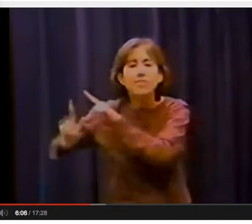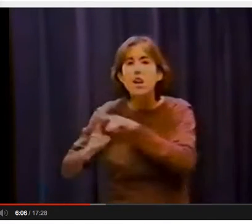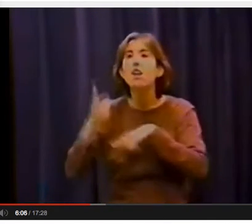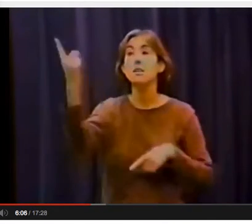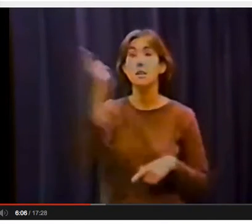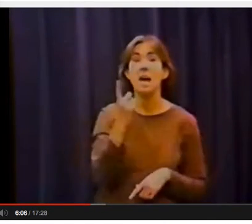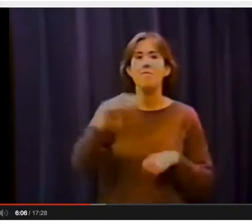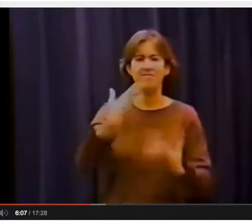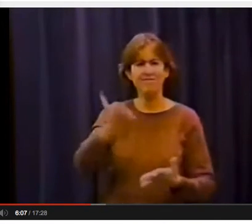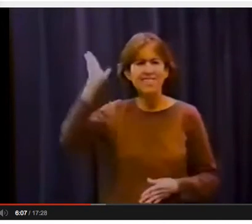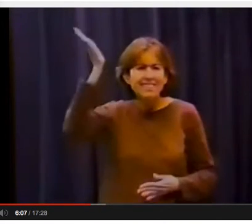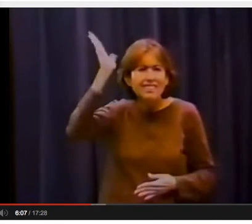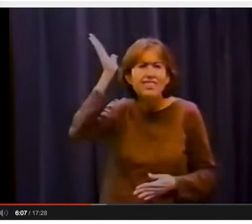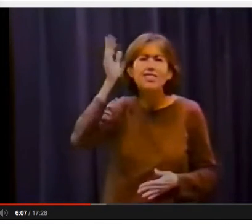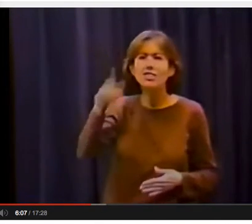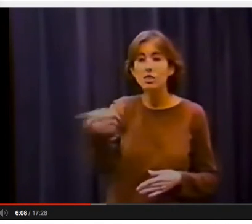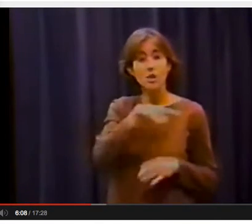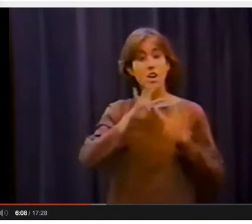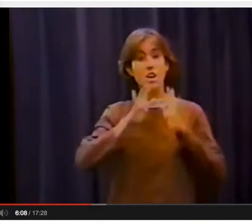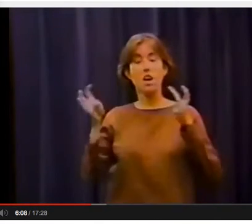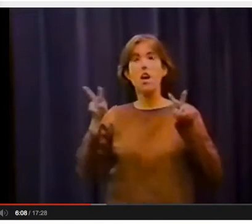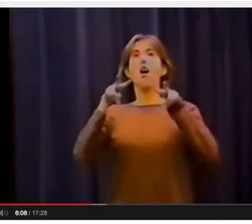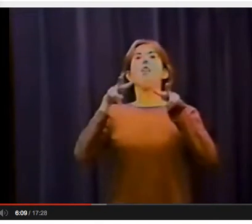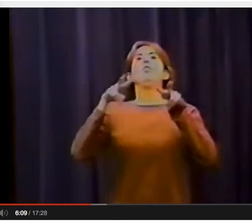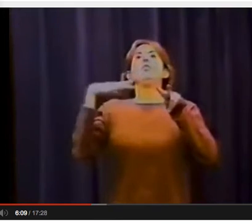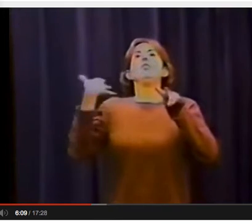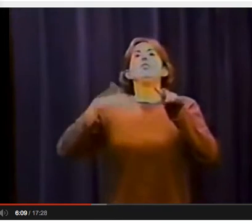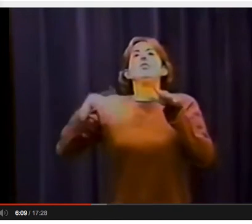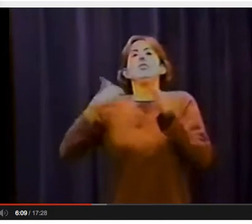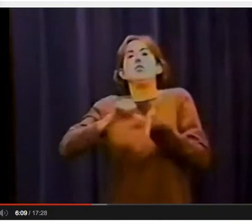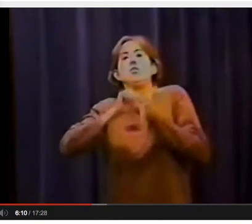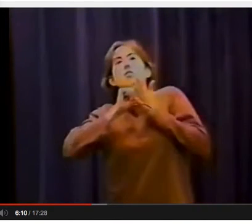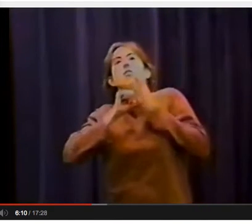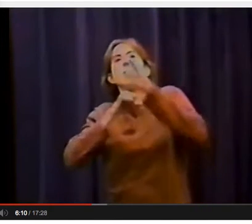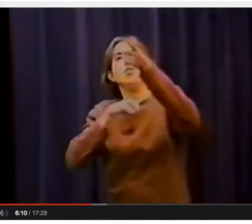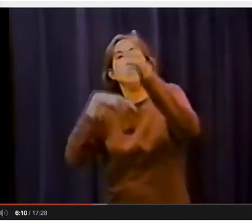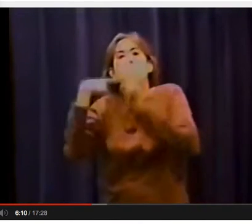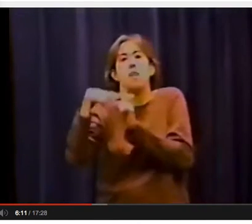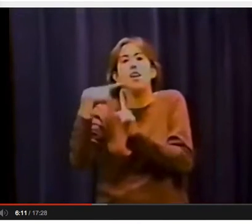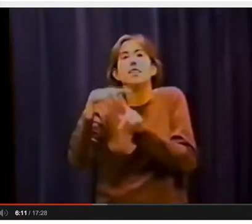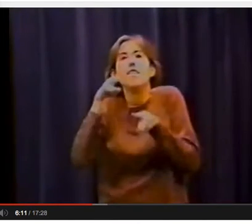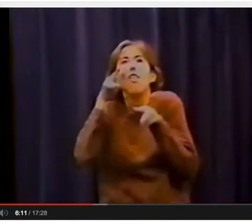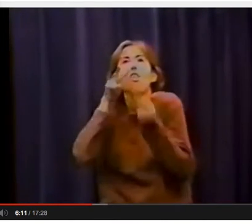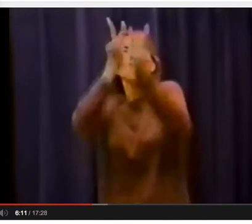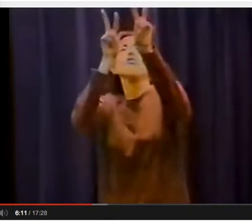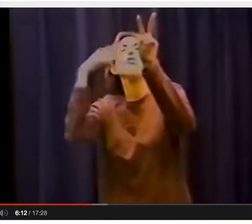people from different countries that come and they talk to the kids, and